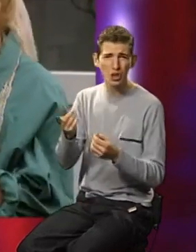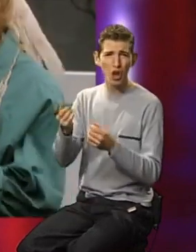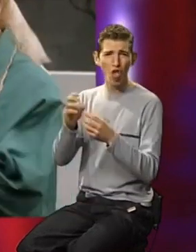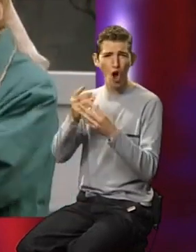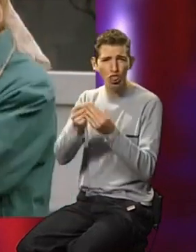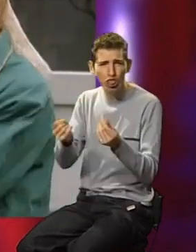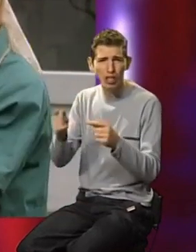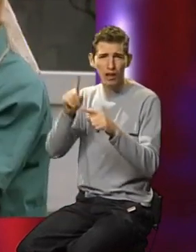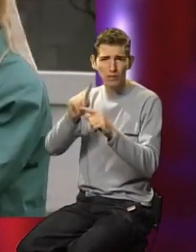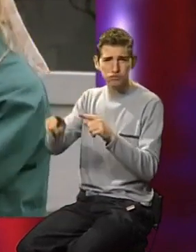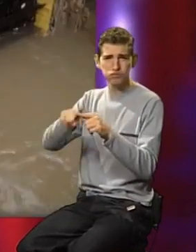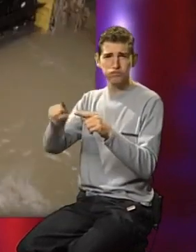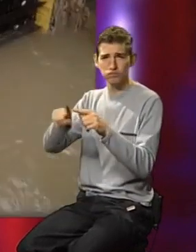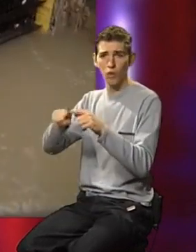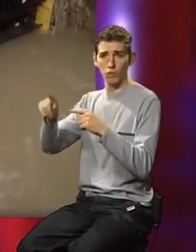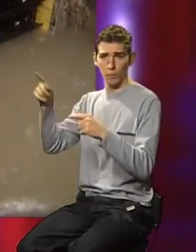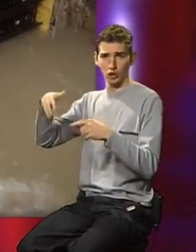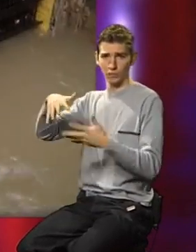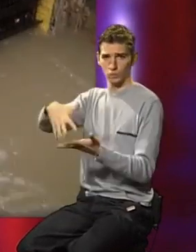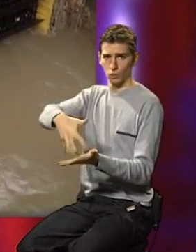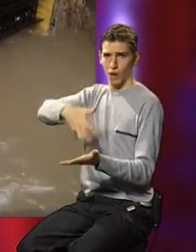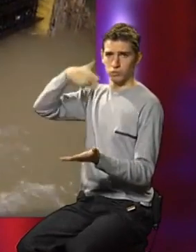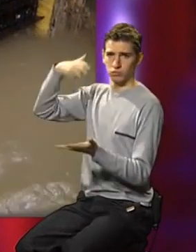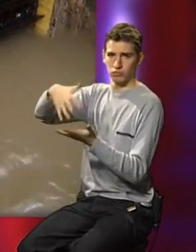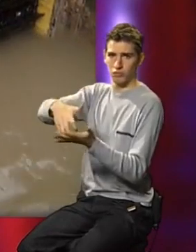On are taken out by this machine.